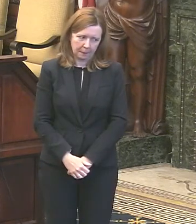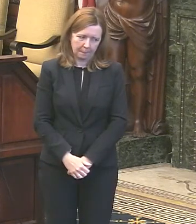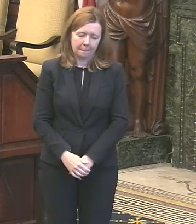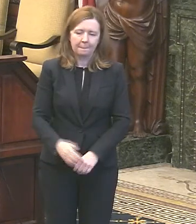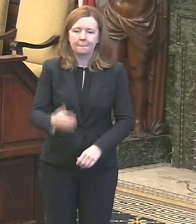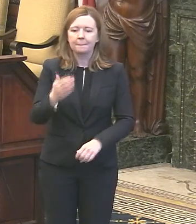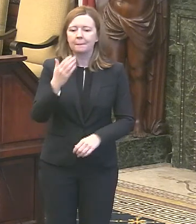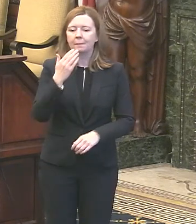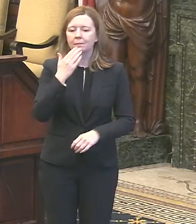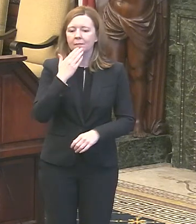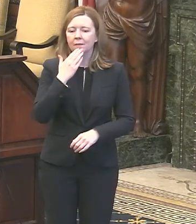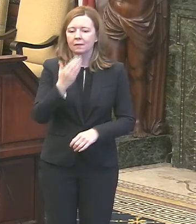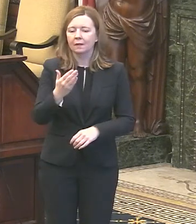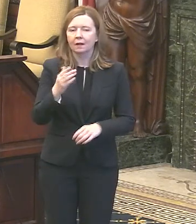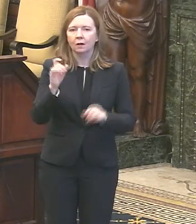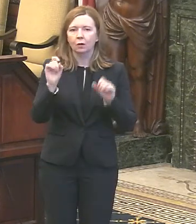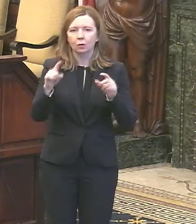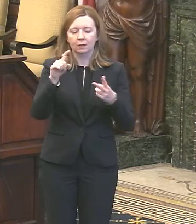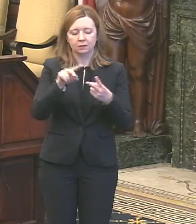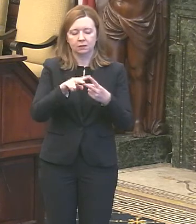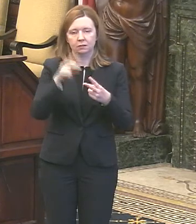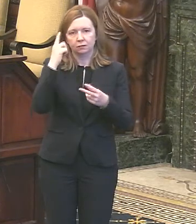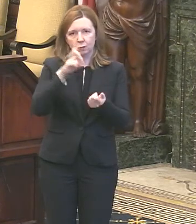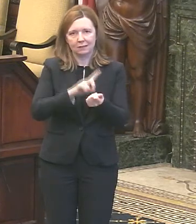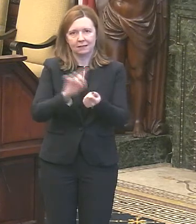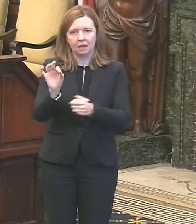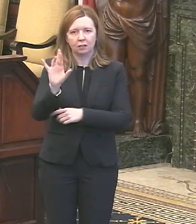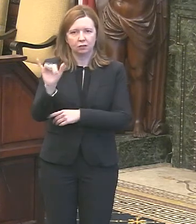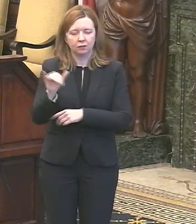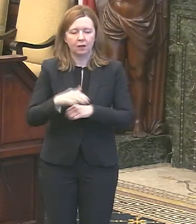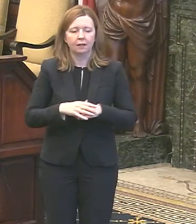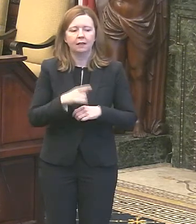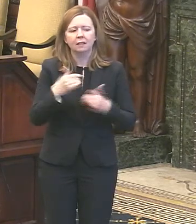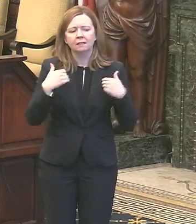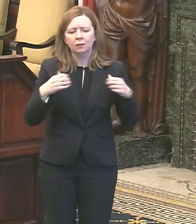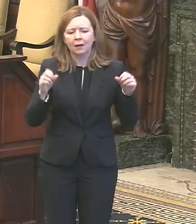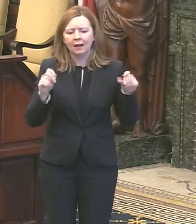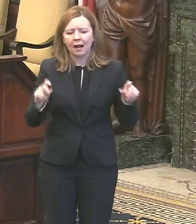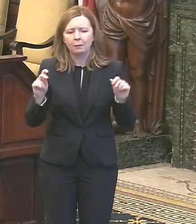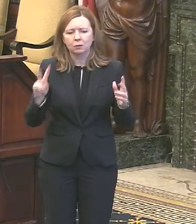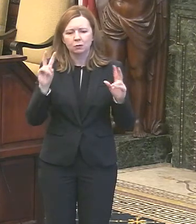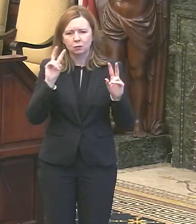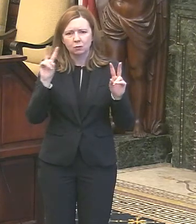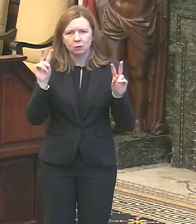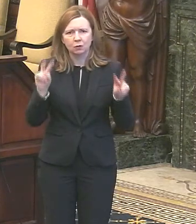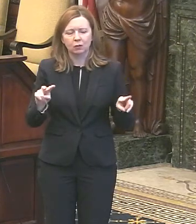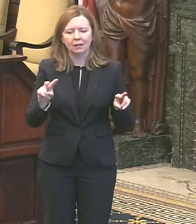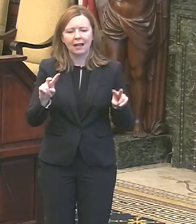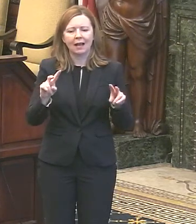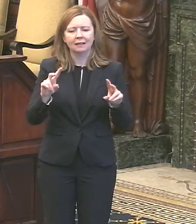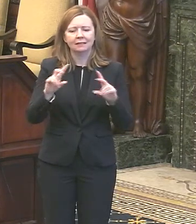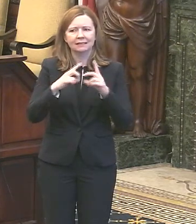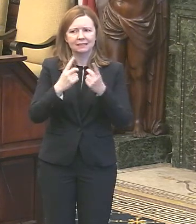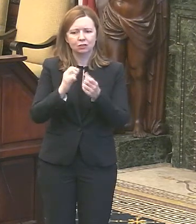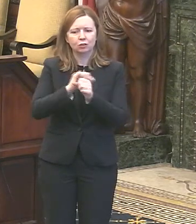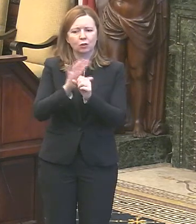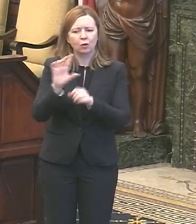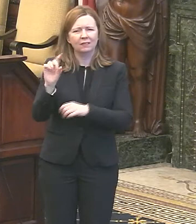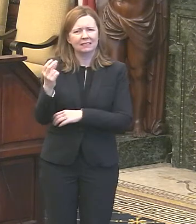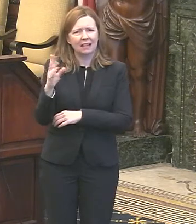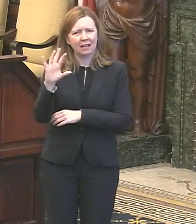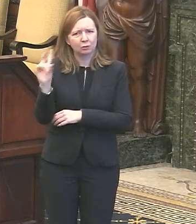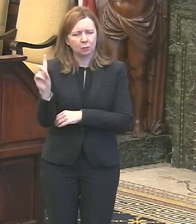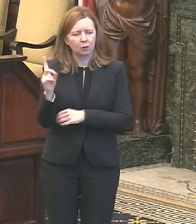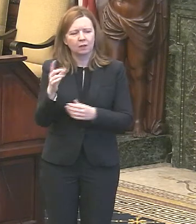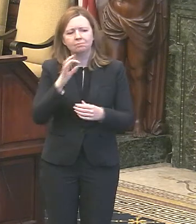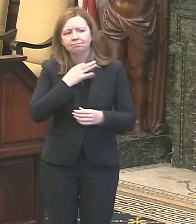Thank you. I have quick questions for Dr. Farley. Have you had the chance to look at the district's COVID dashboard and wanted to get your thoughts